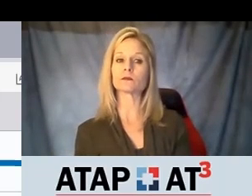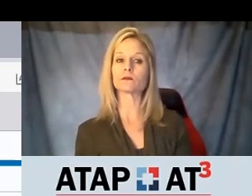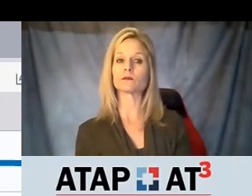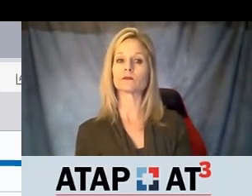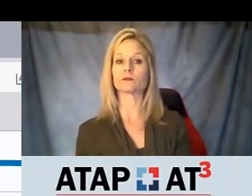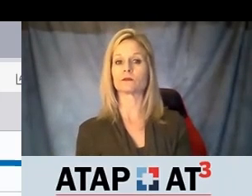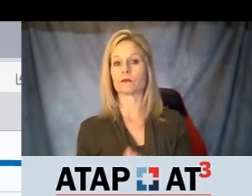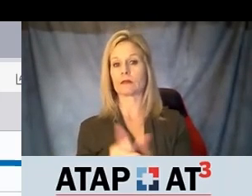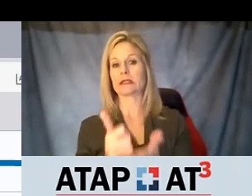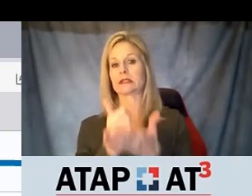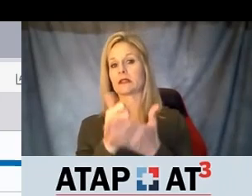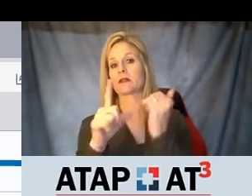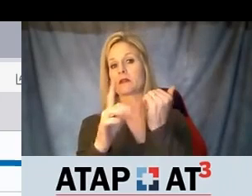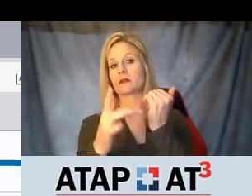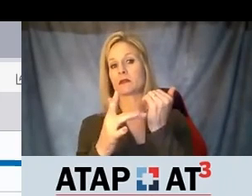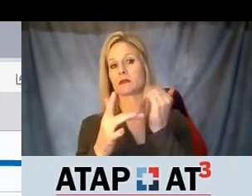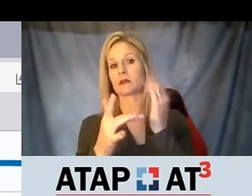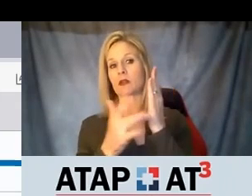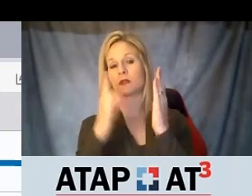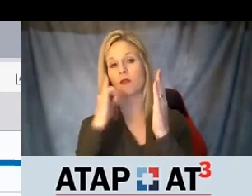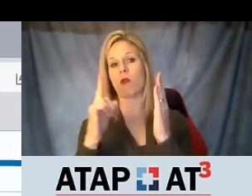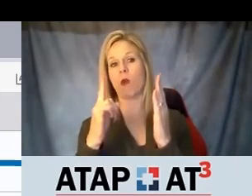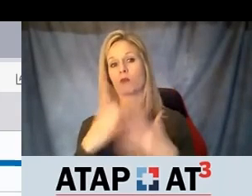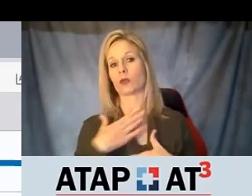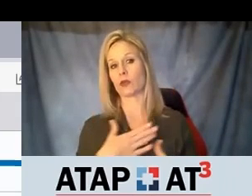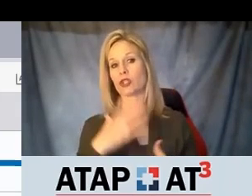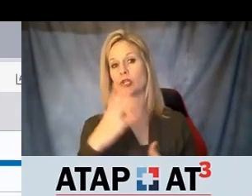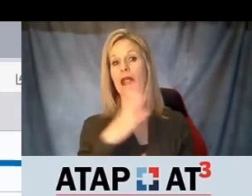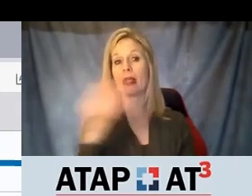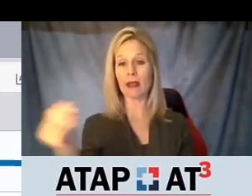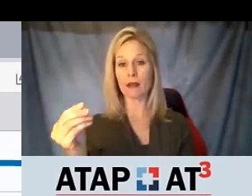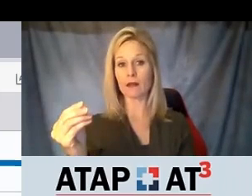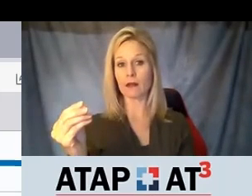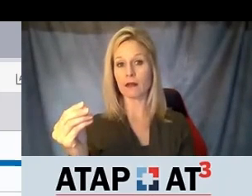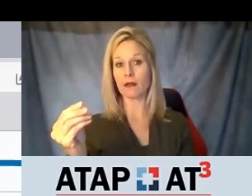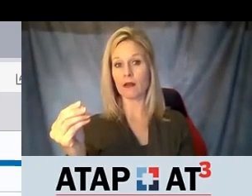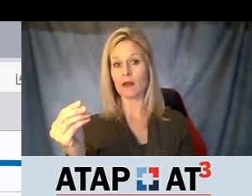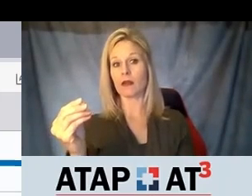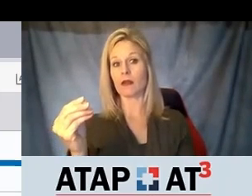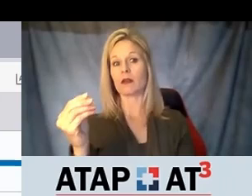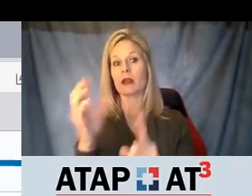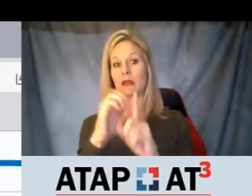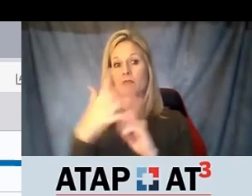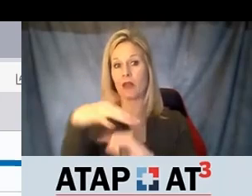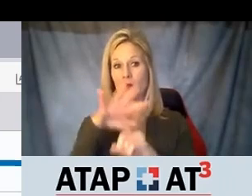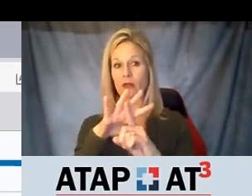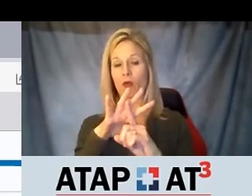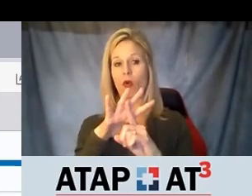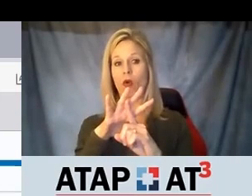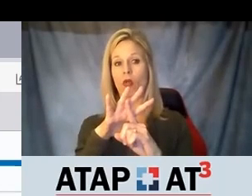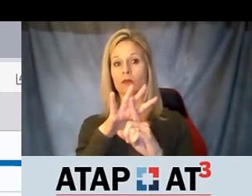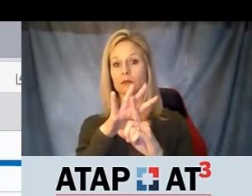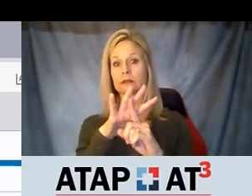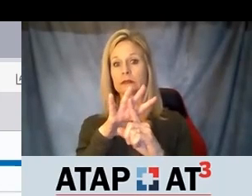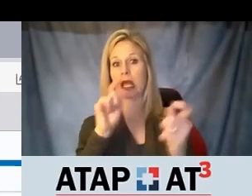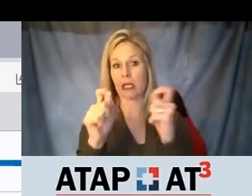technology for recreation, as well as environmental adaptations,